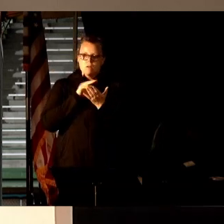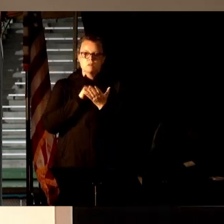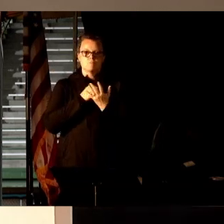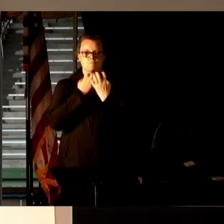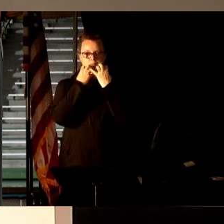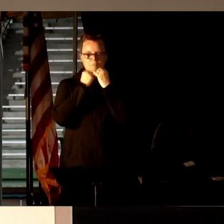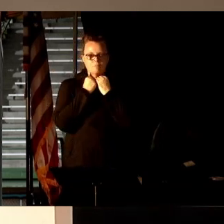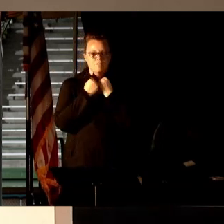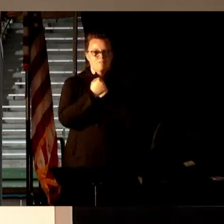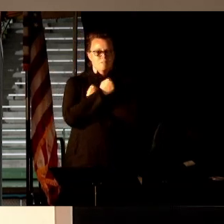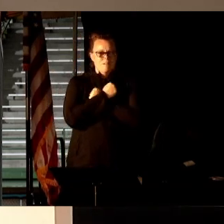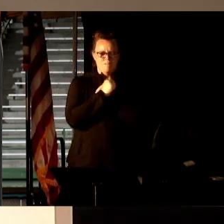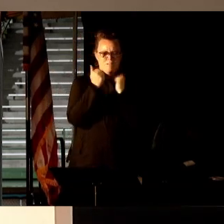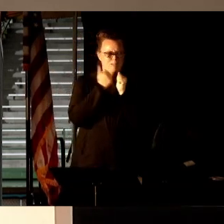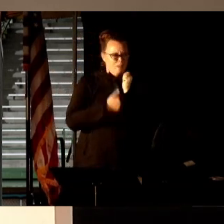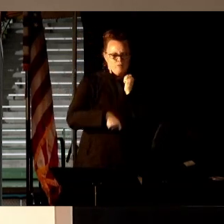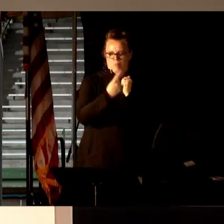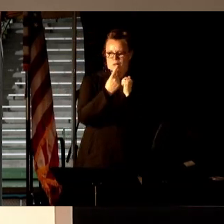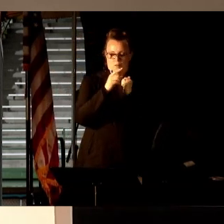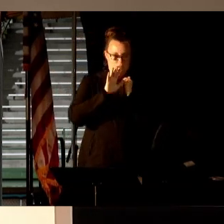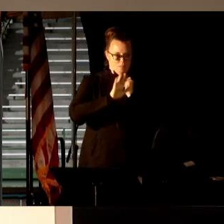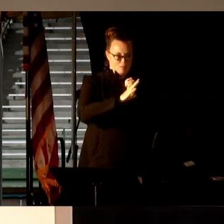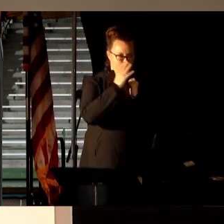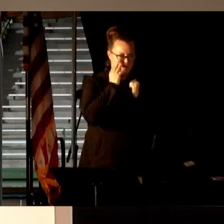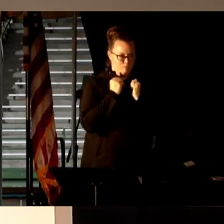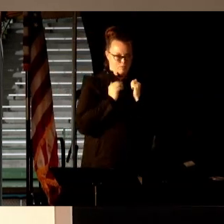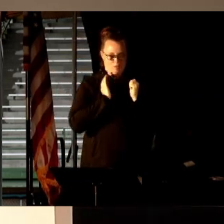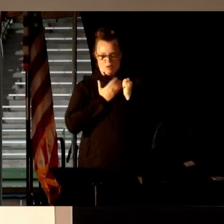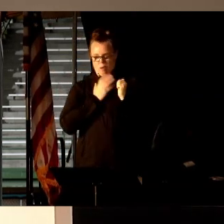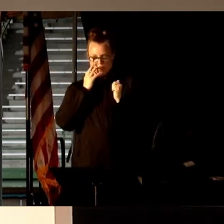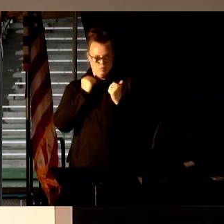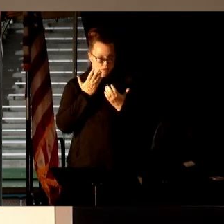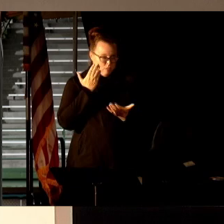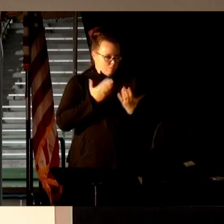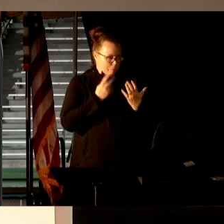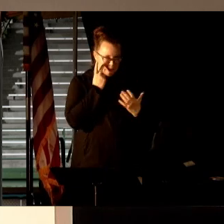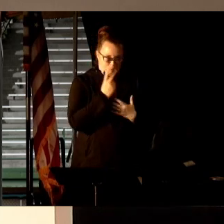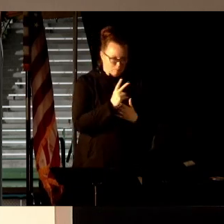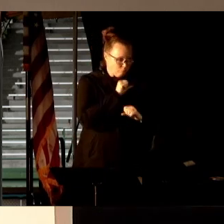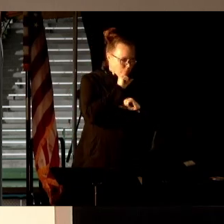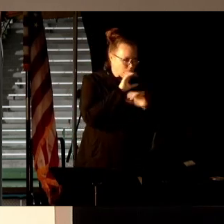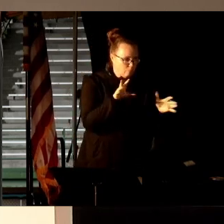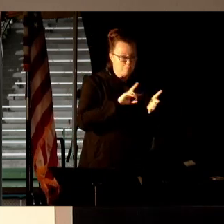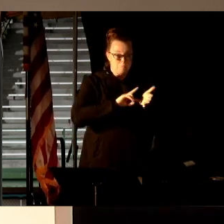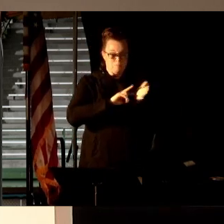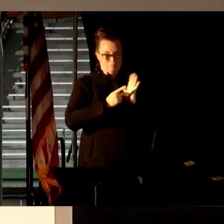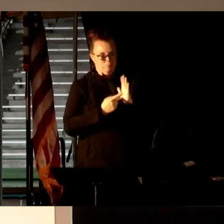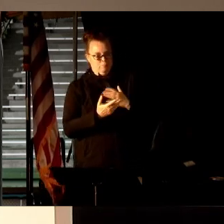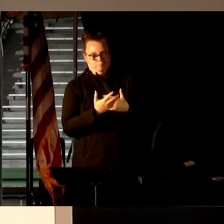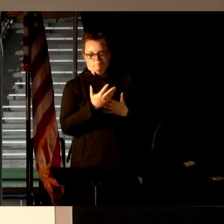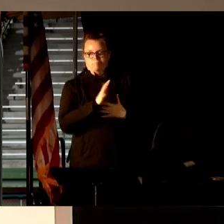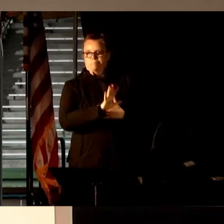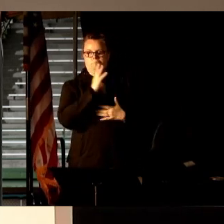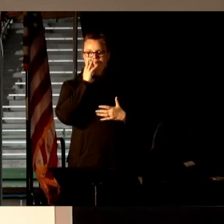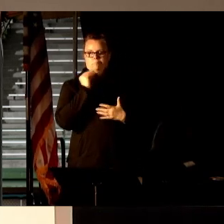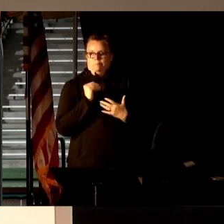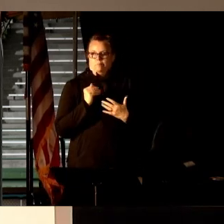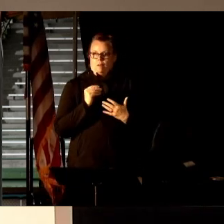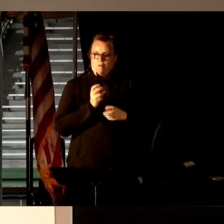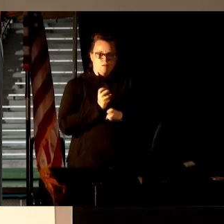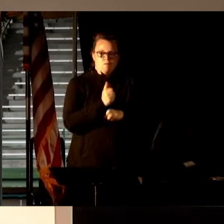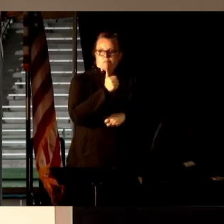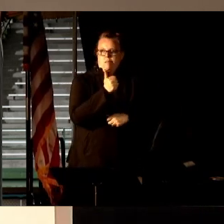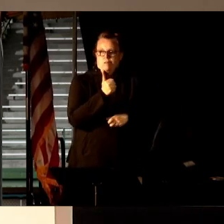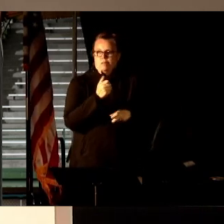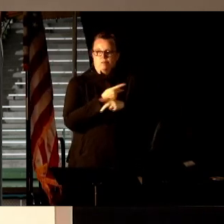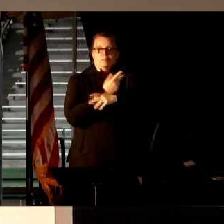understand that they might be going through something you cannot see. We learned to find our own motivation for school. It was so